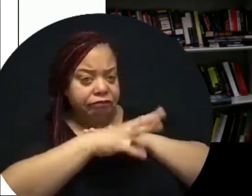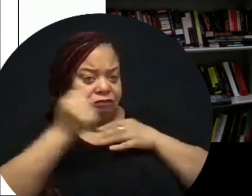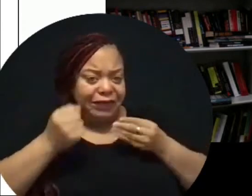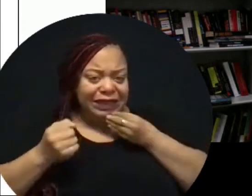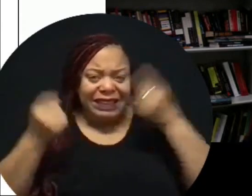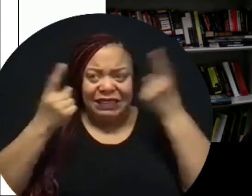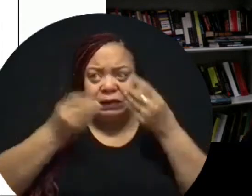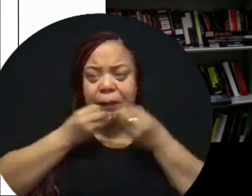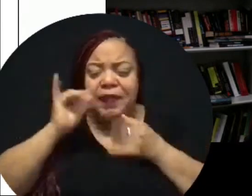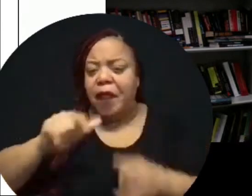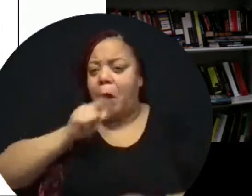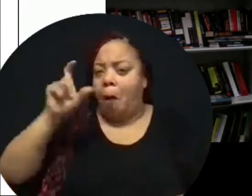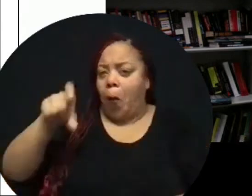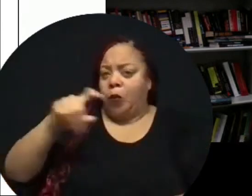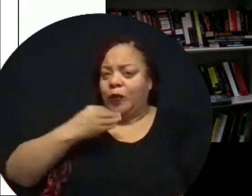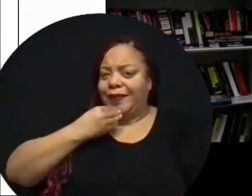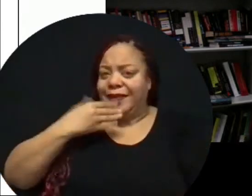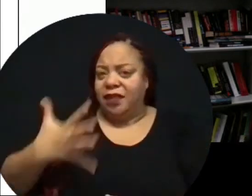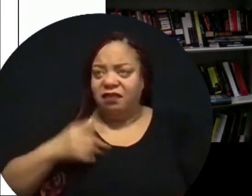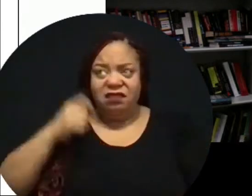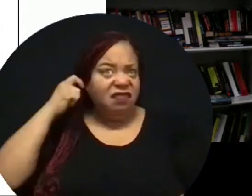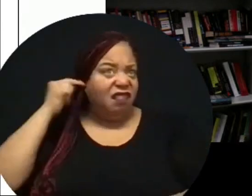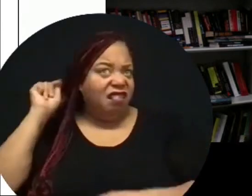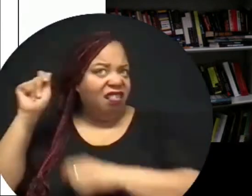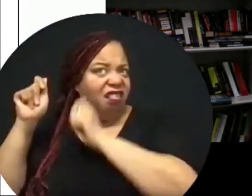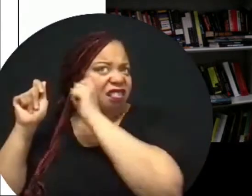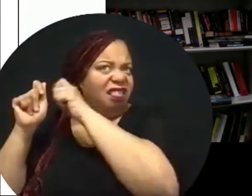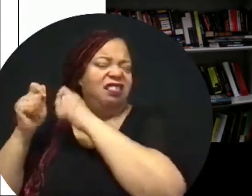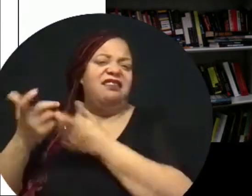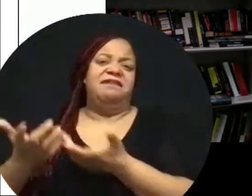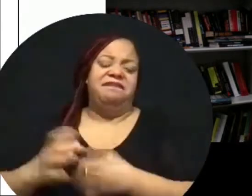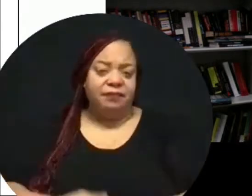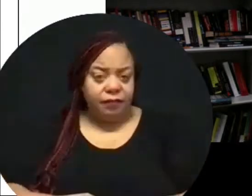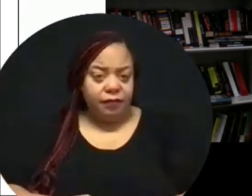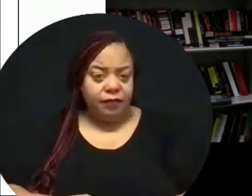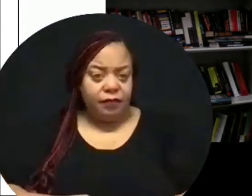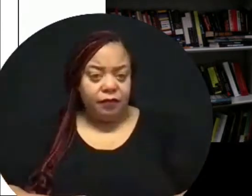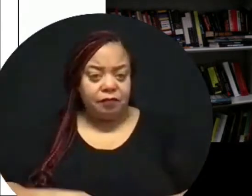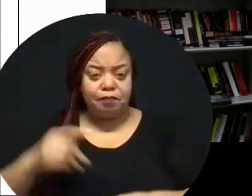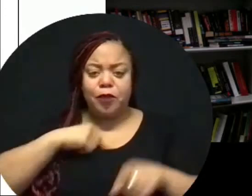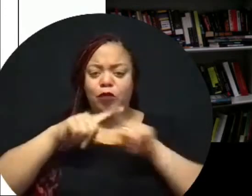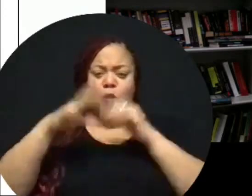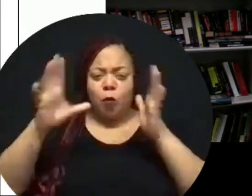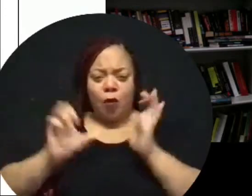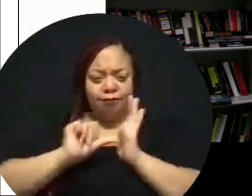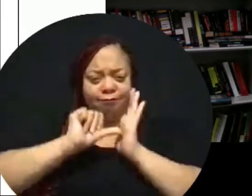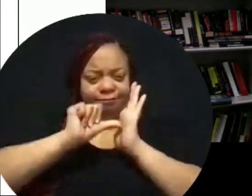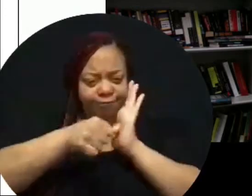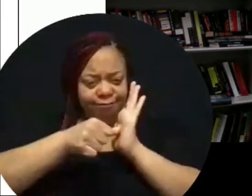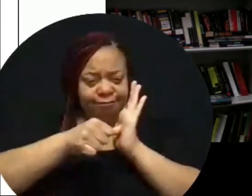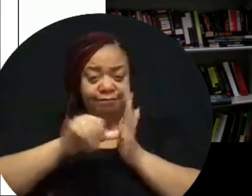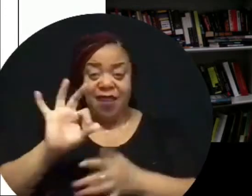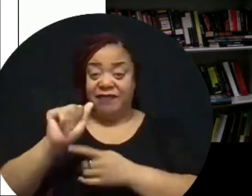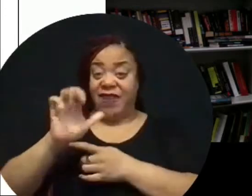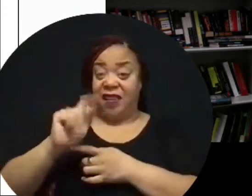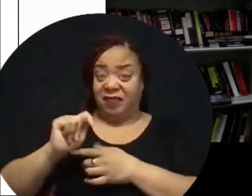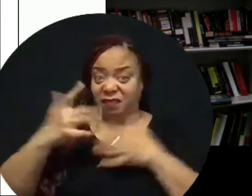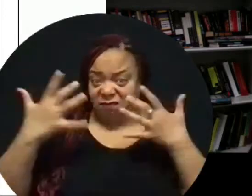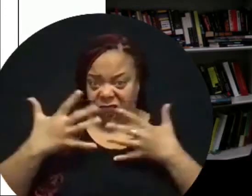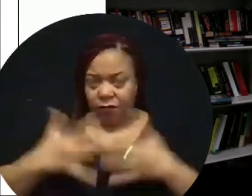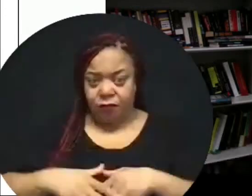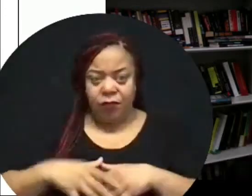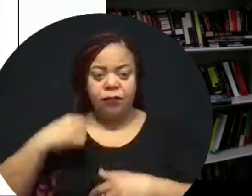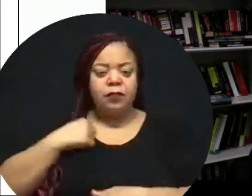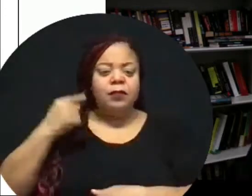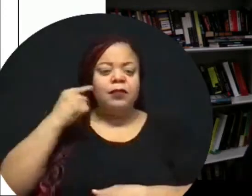talk, the reality that despite the kind of these various rounds of enclosure and the way that they delimited